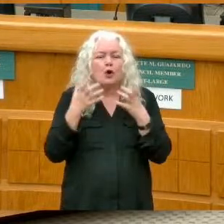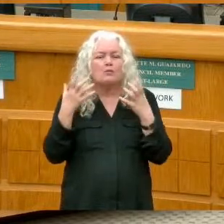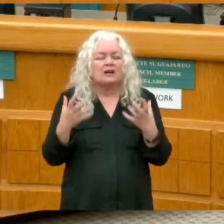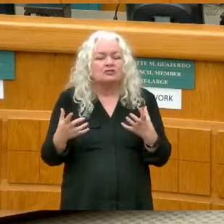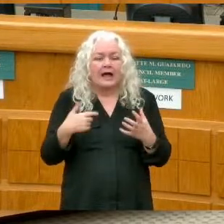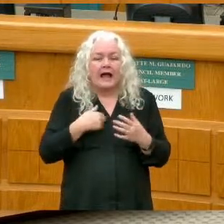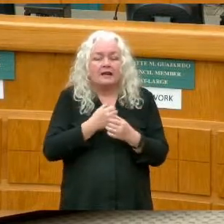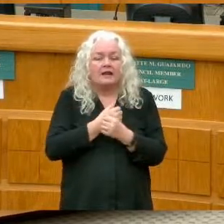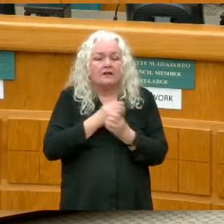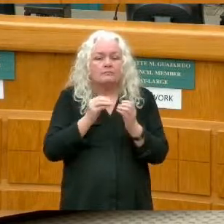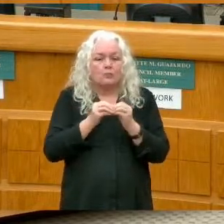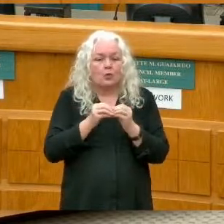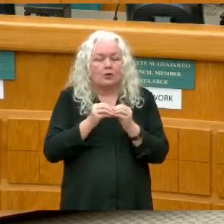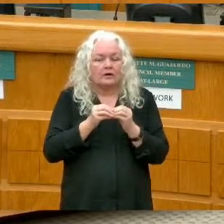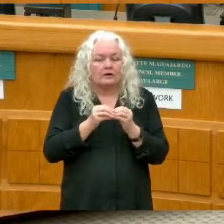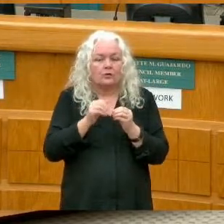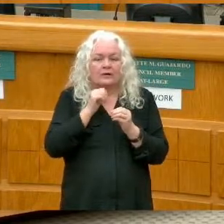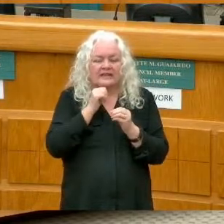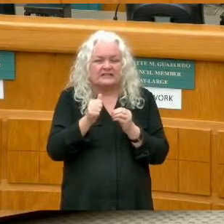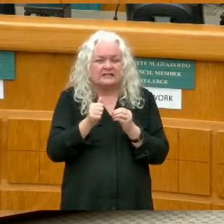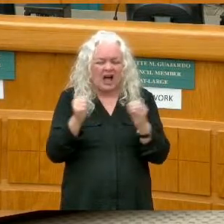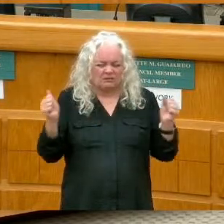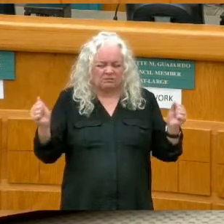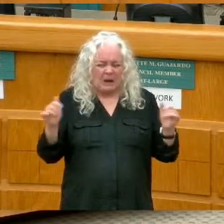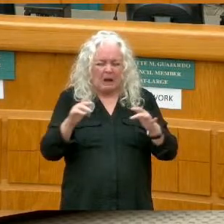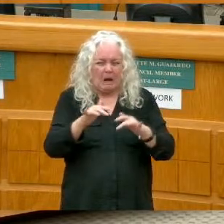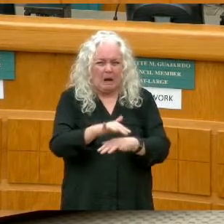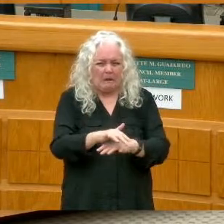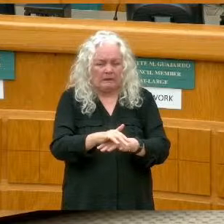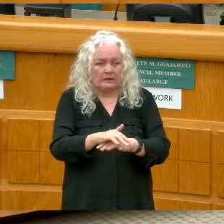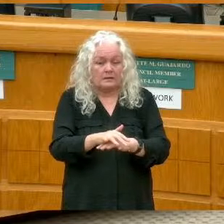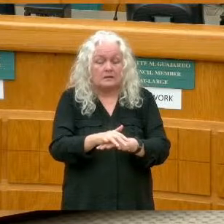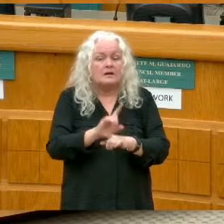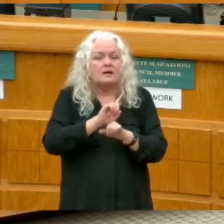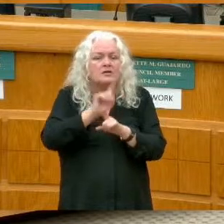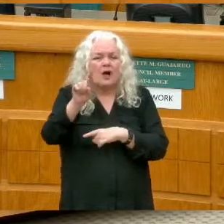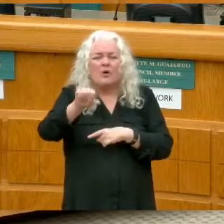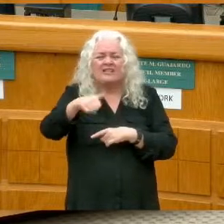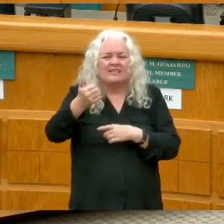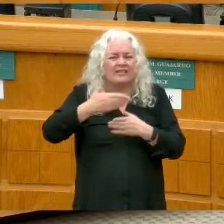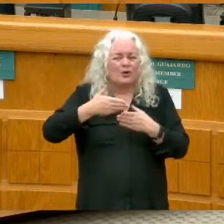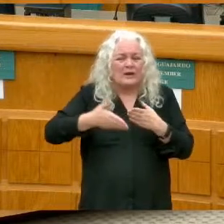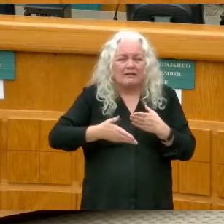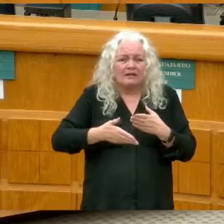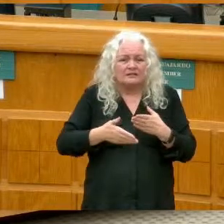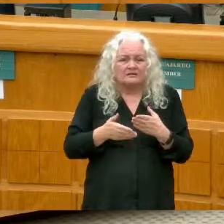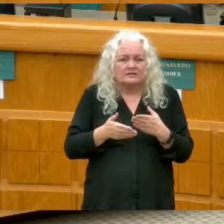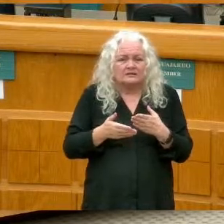but I love it more when it isn't 3 deep pack. Go on another weekend.